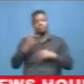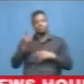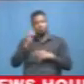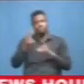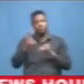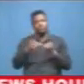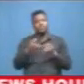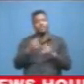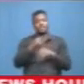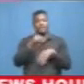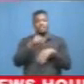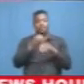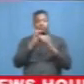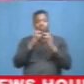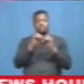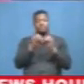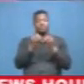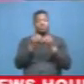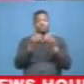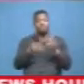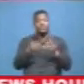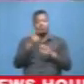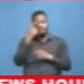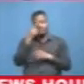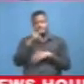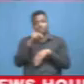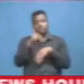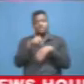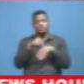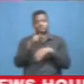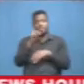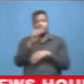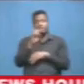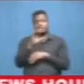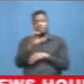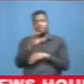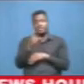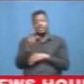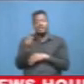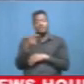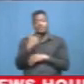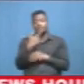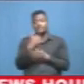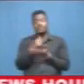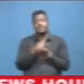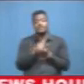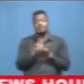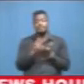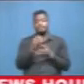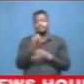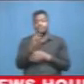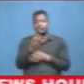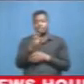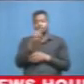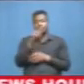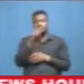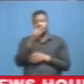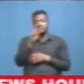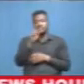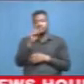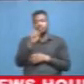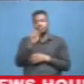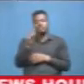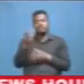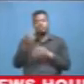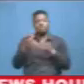the National Communications Officer for the National Democratic Congress, NDC, Mr. Samuel Jemfi, who was